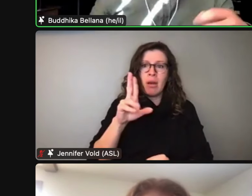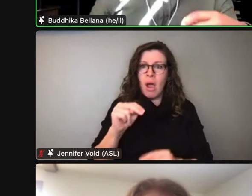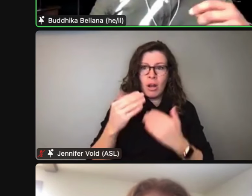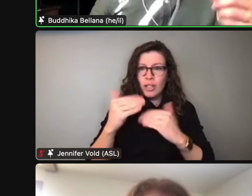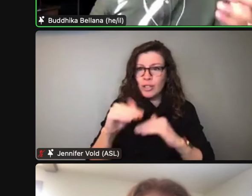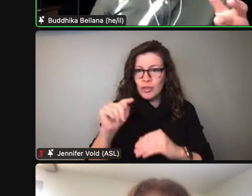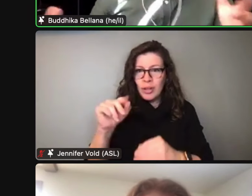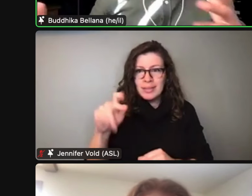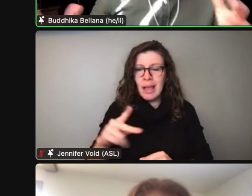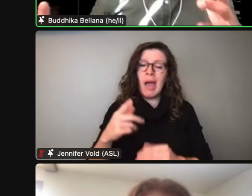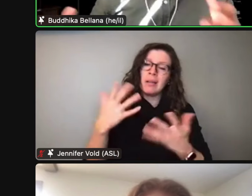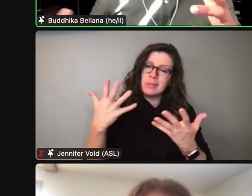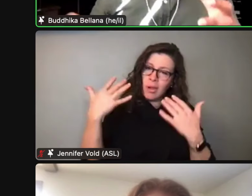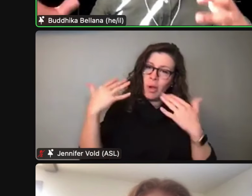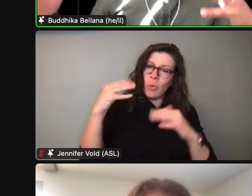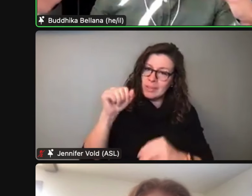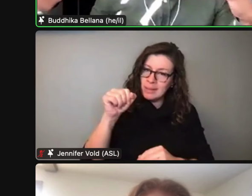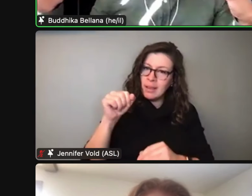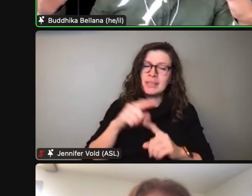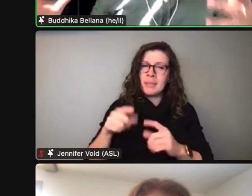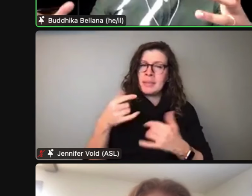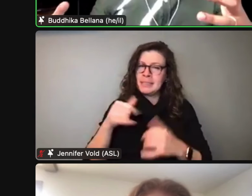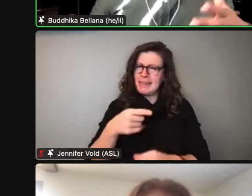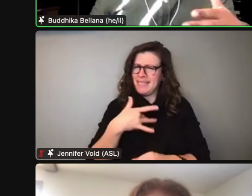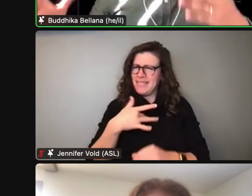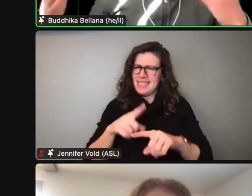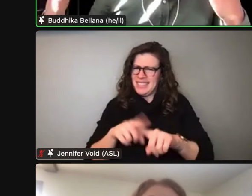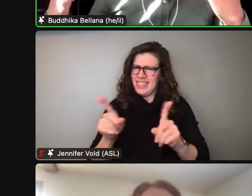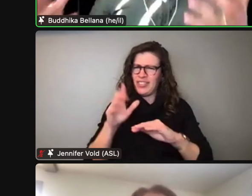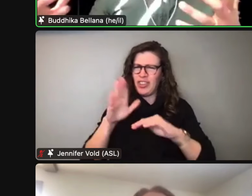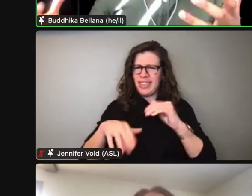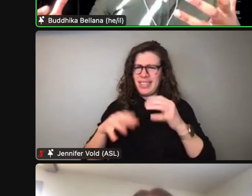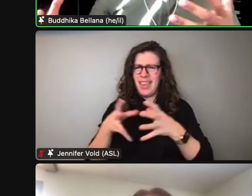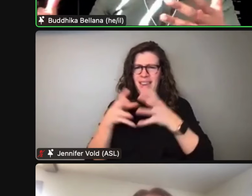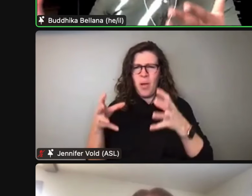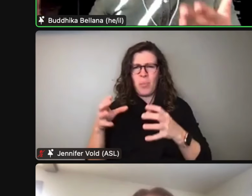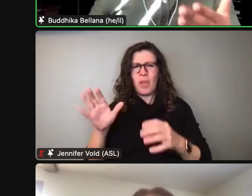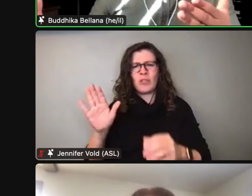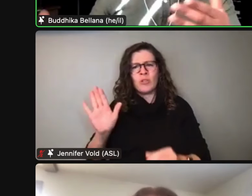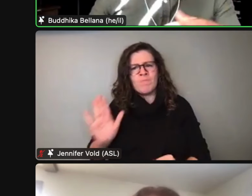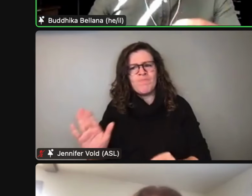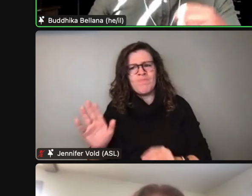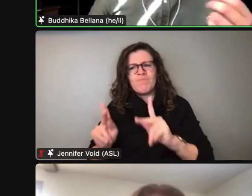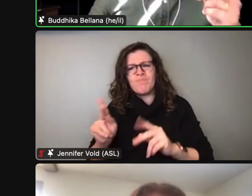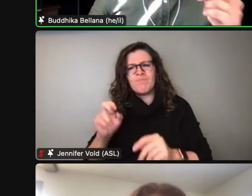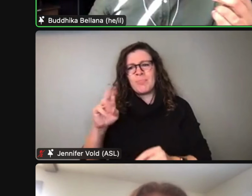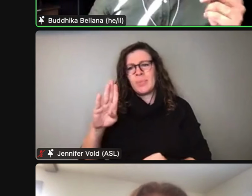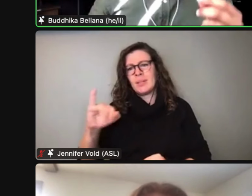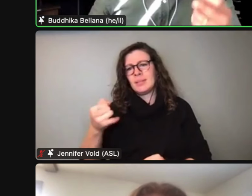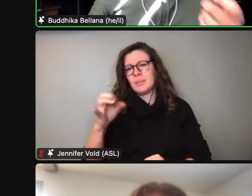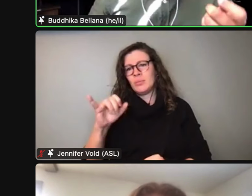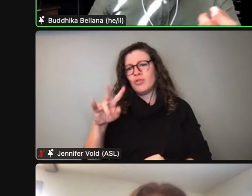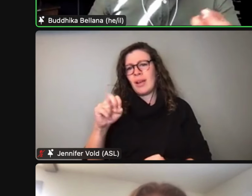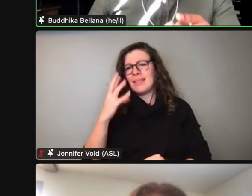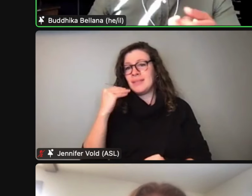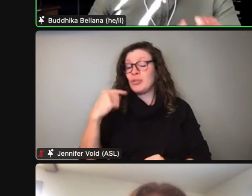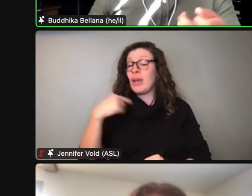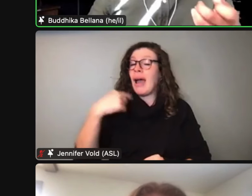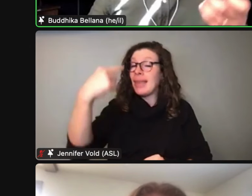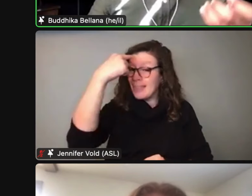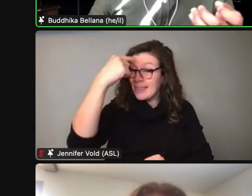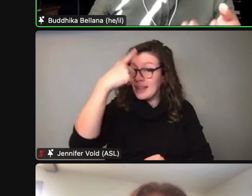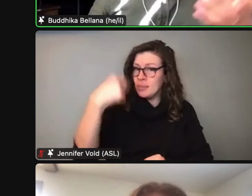that. But it feels different from the extent to which the subjective experience is actually occurring. And And I think that's because we're using a